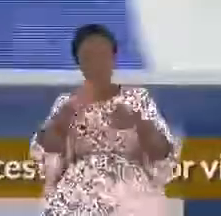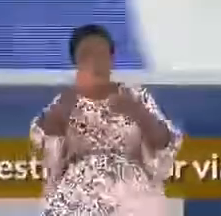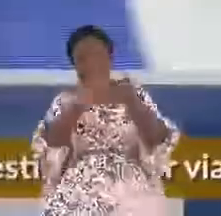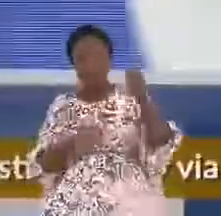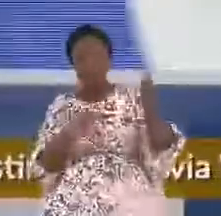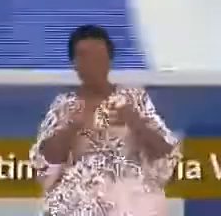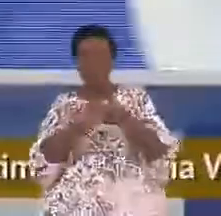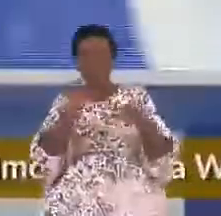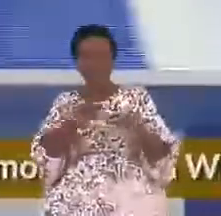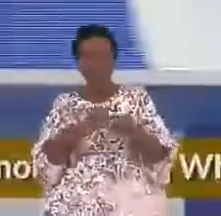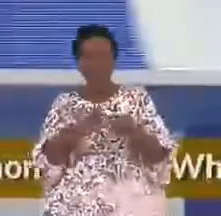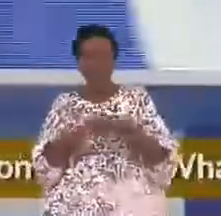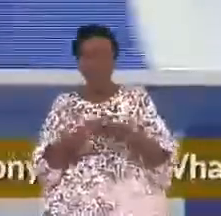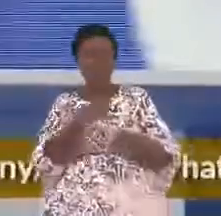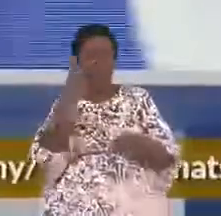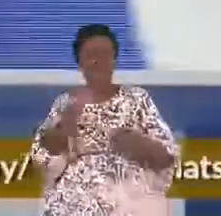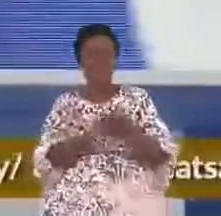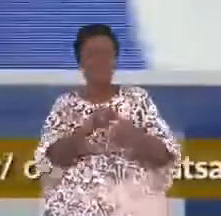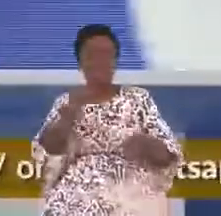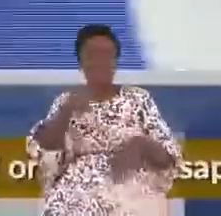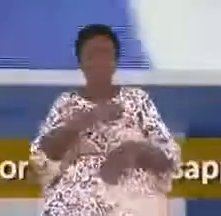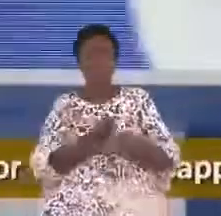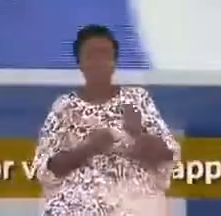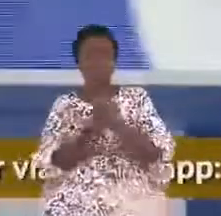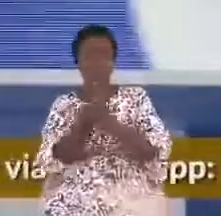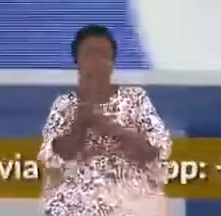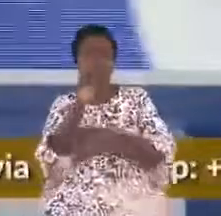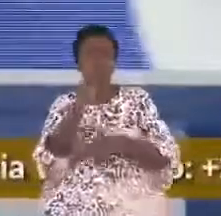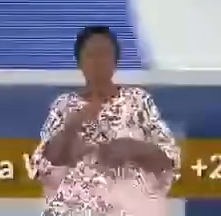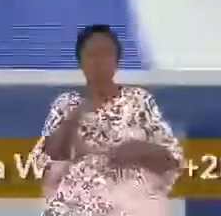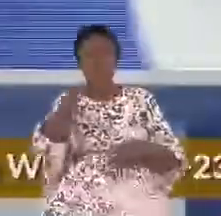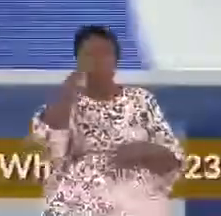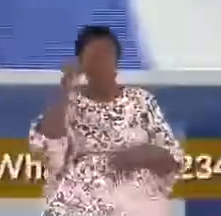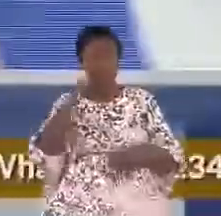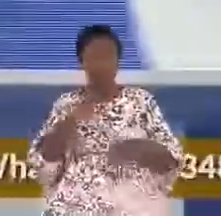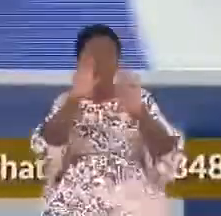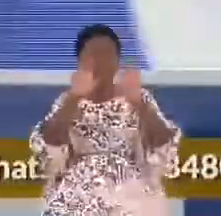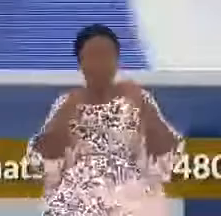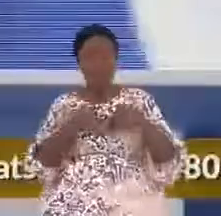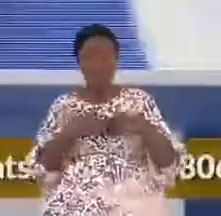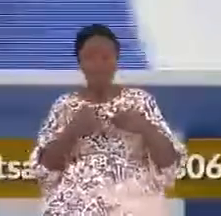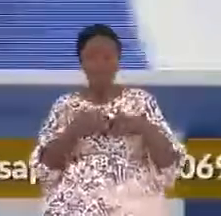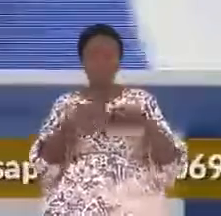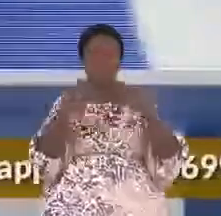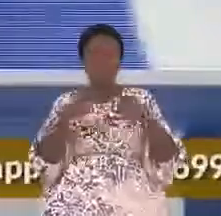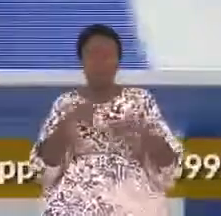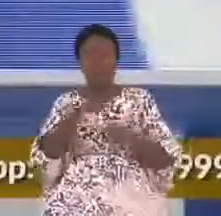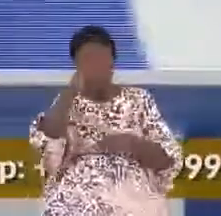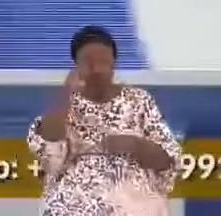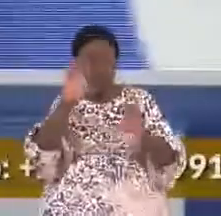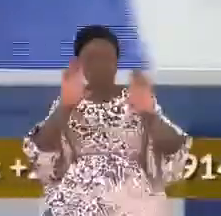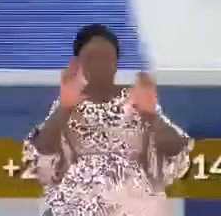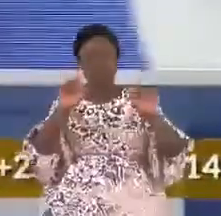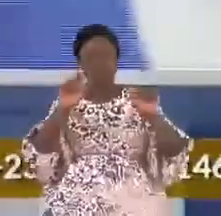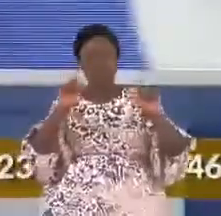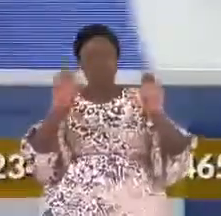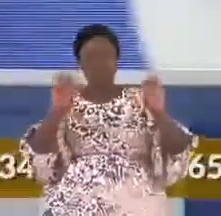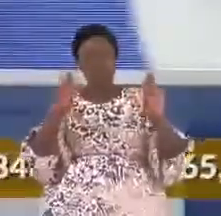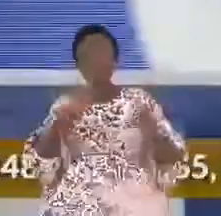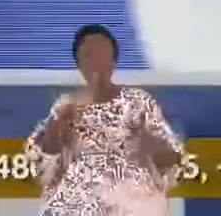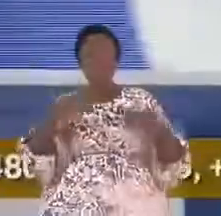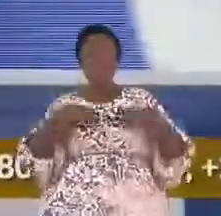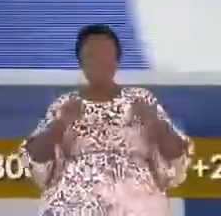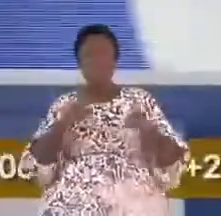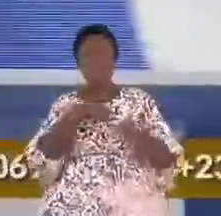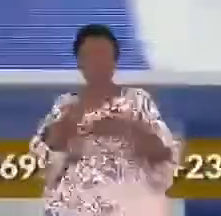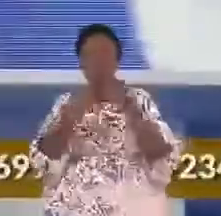braces and then rise up and walk miracles are taking place cancer is healed all those things are gone